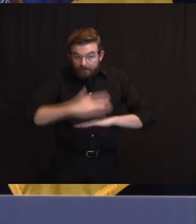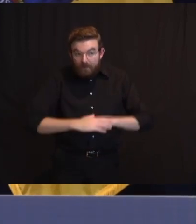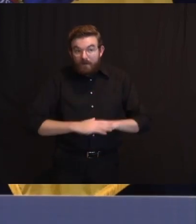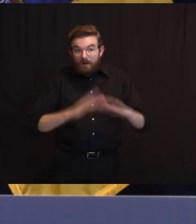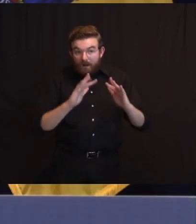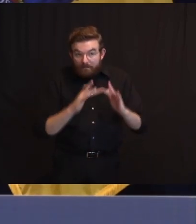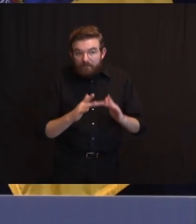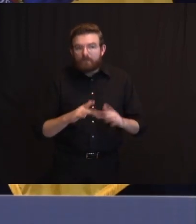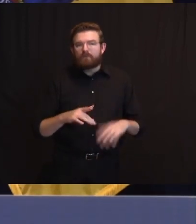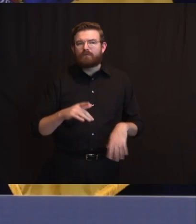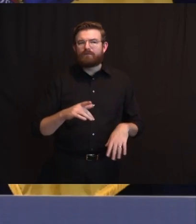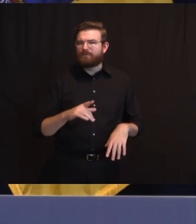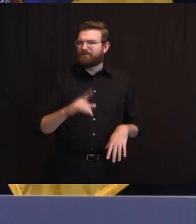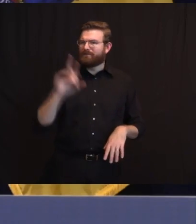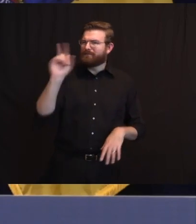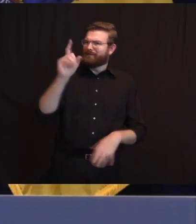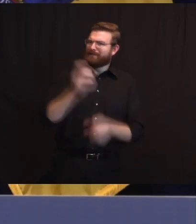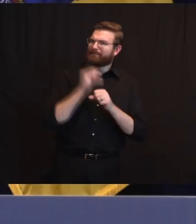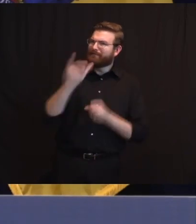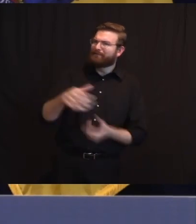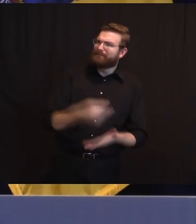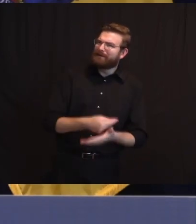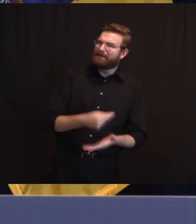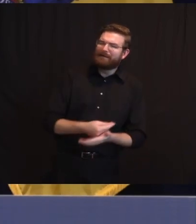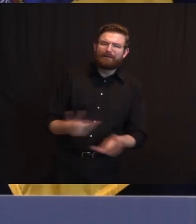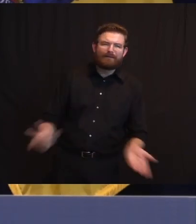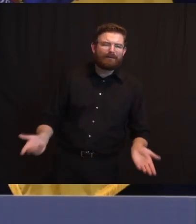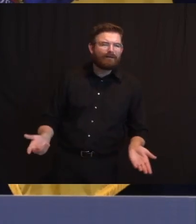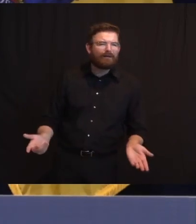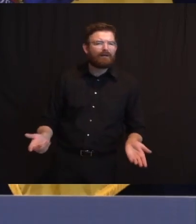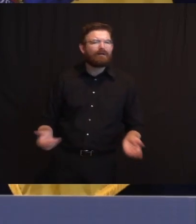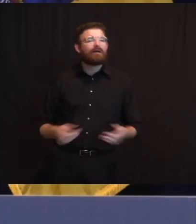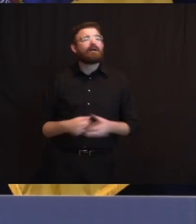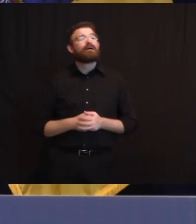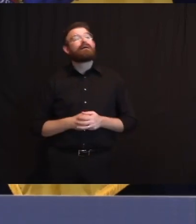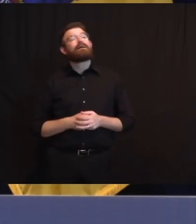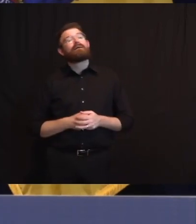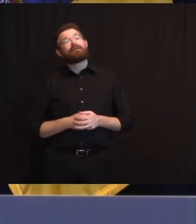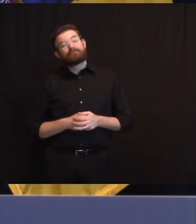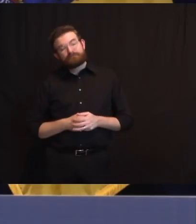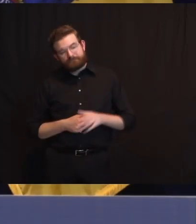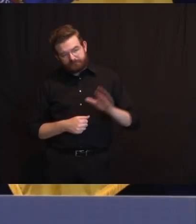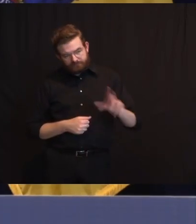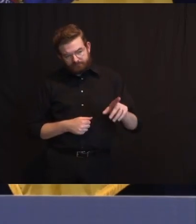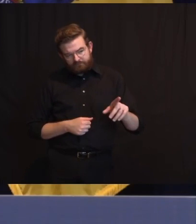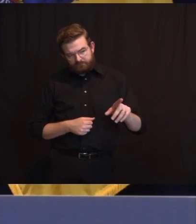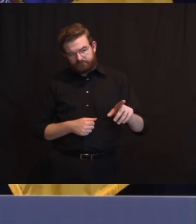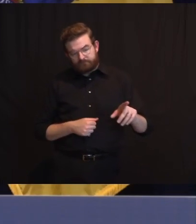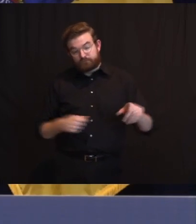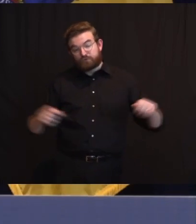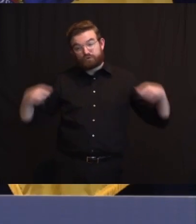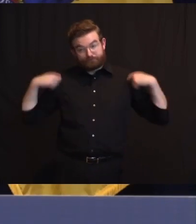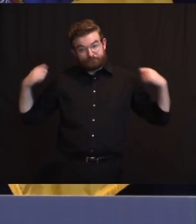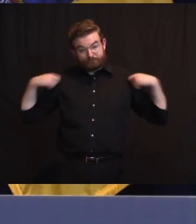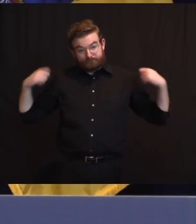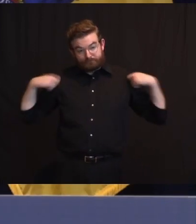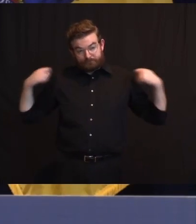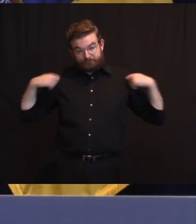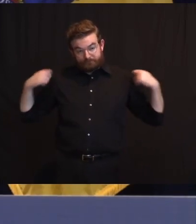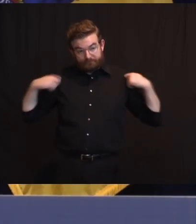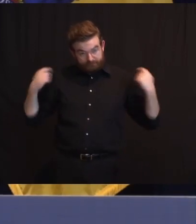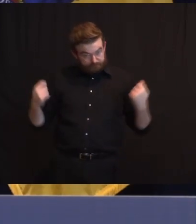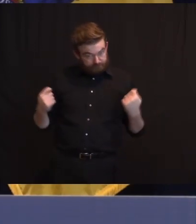money? You've gotten into this a little bit before in the past about gyms being difficult to reopen, but can you